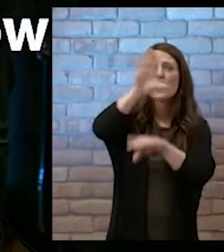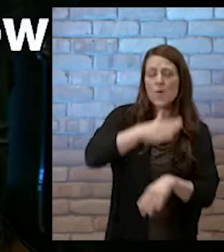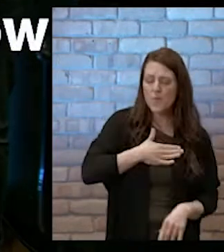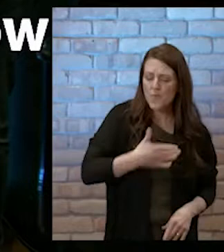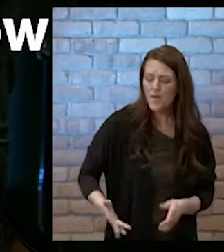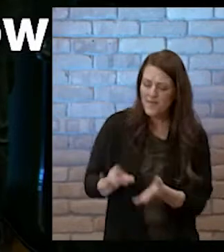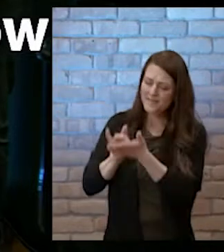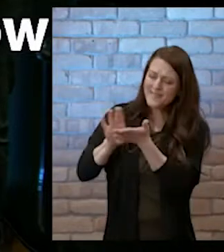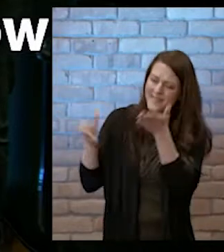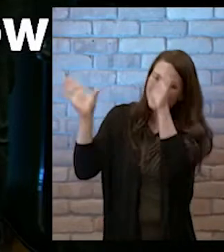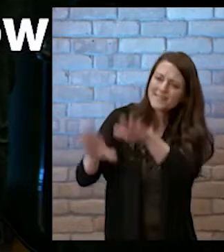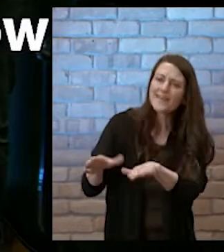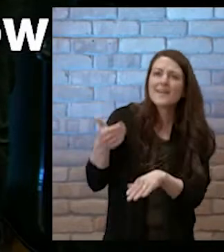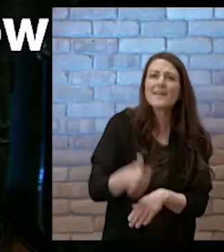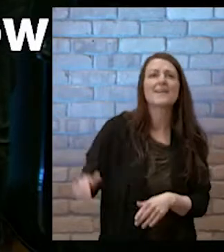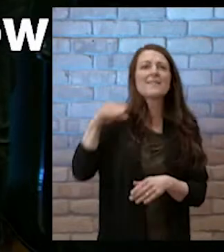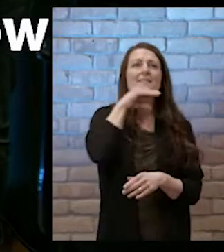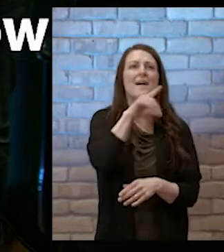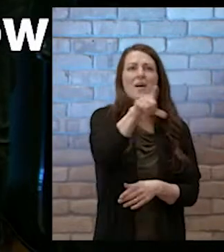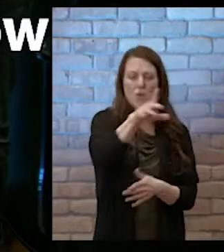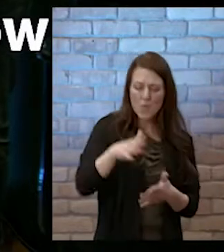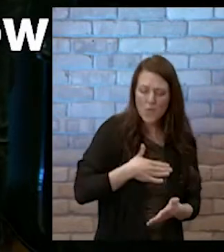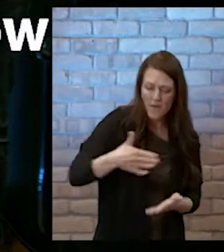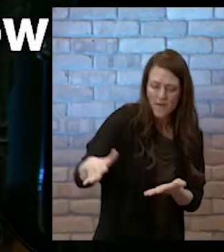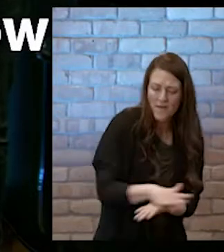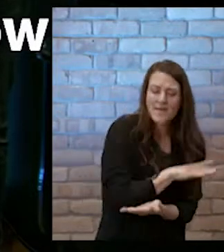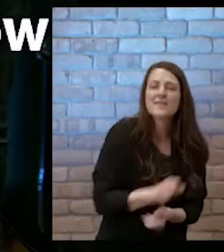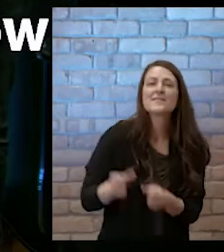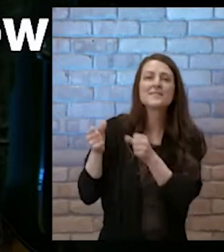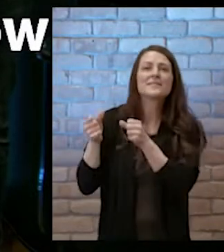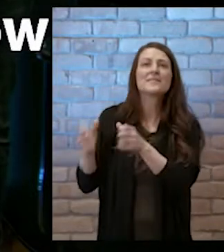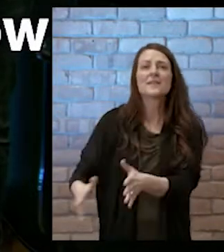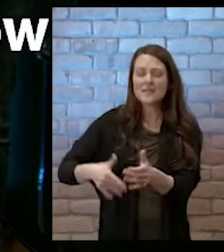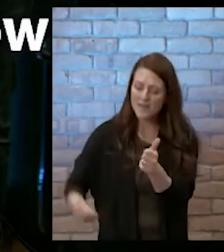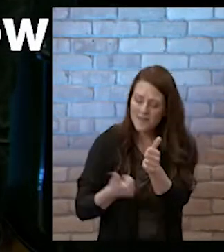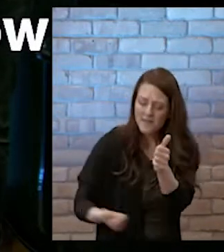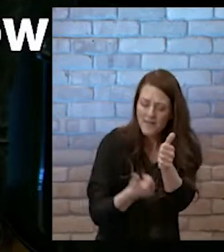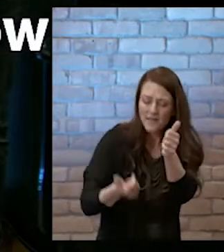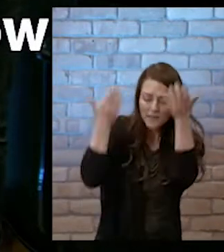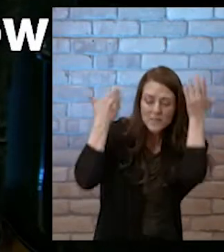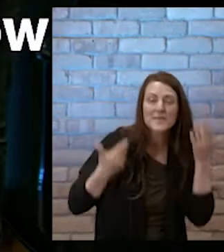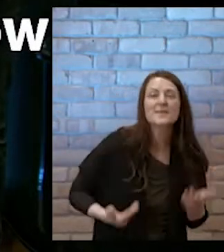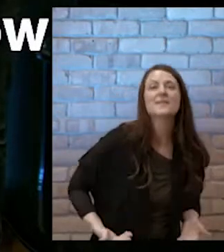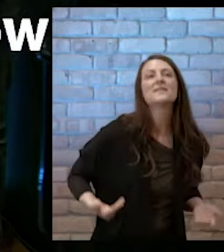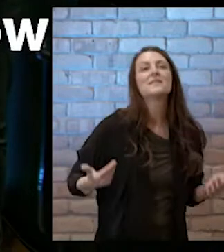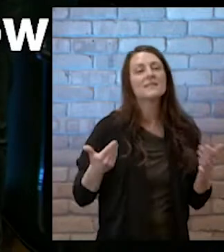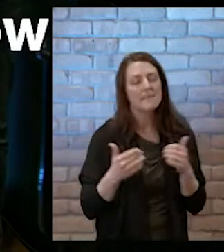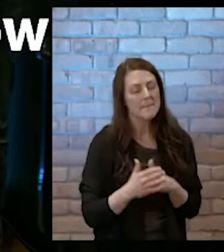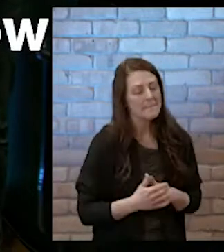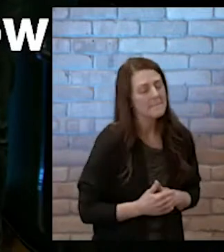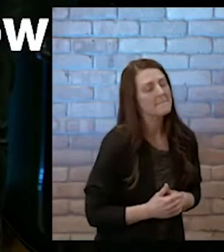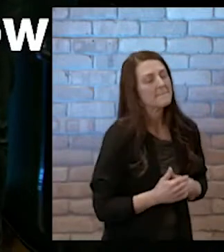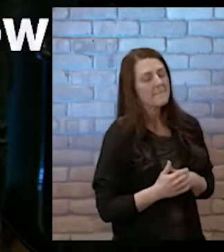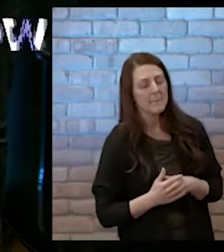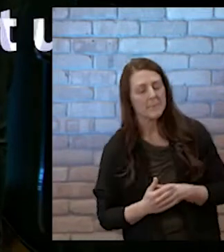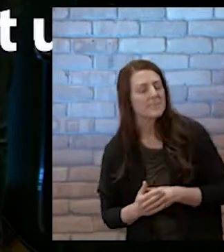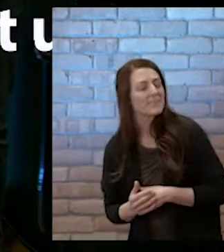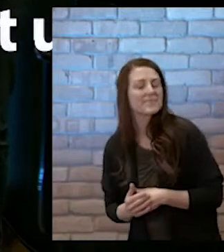There's no wall you won't kick down, lie you won't tear down, coming after me.